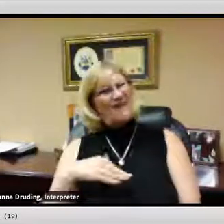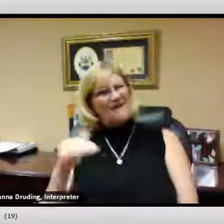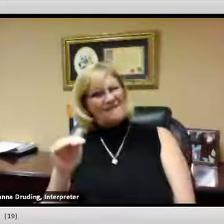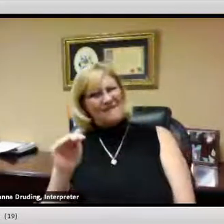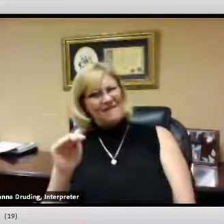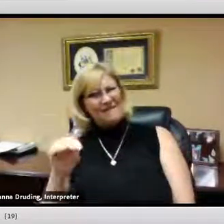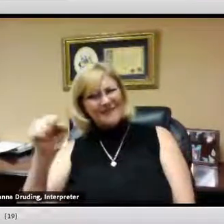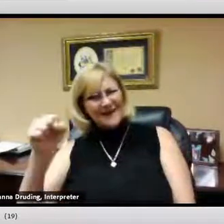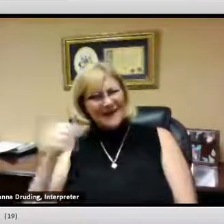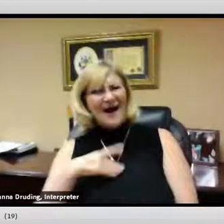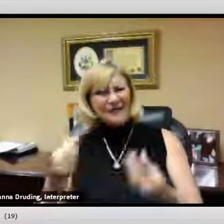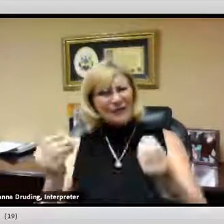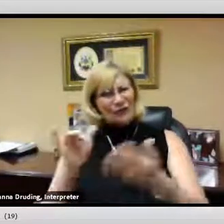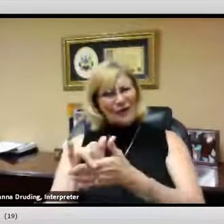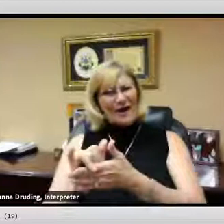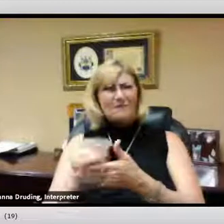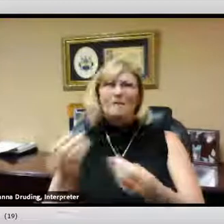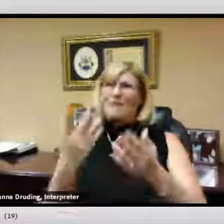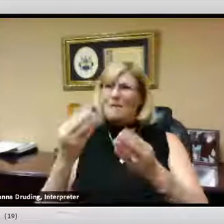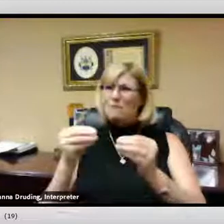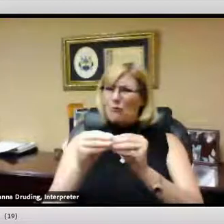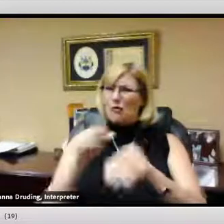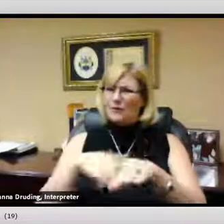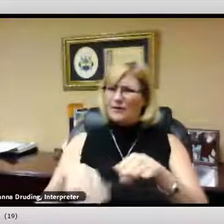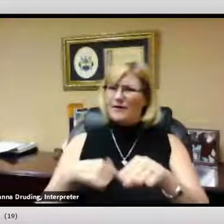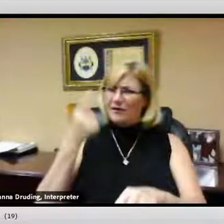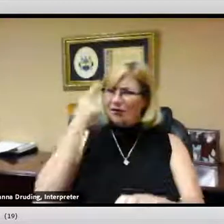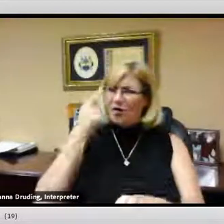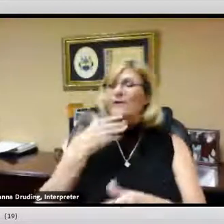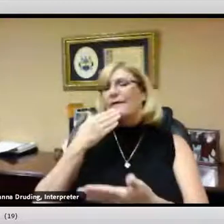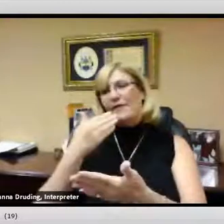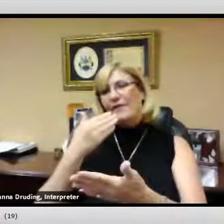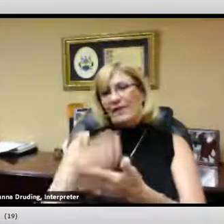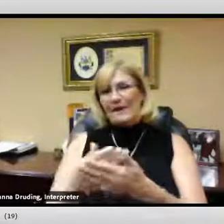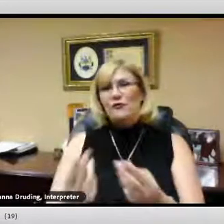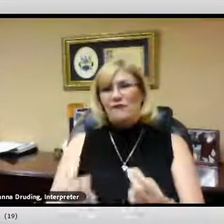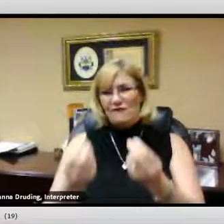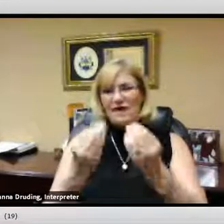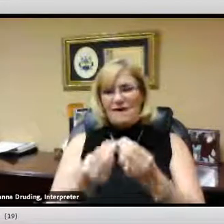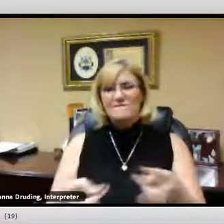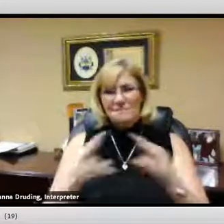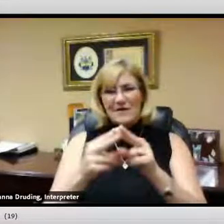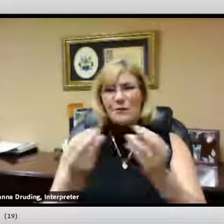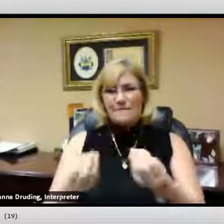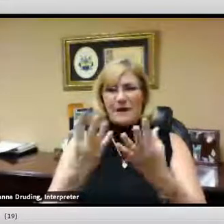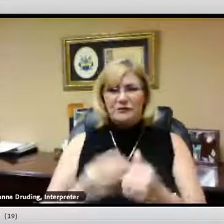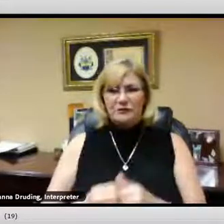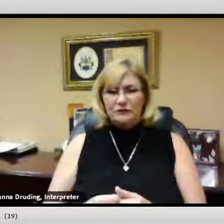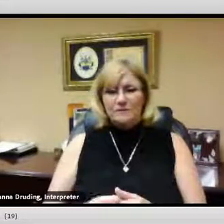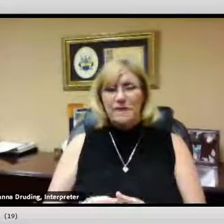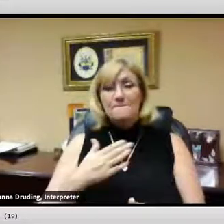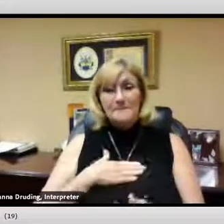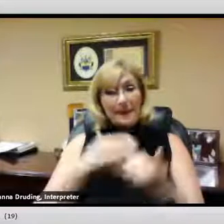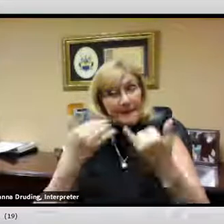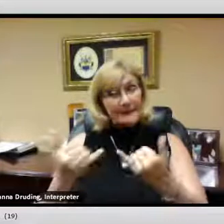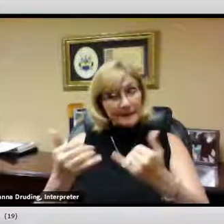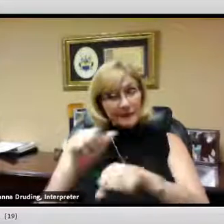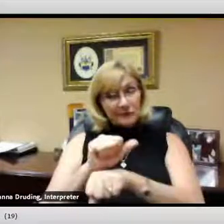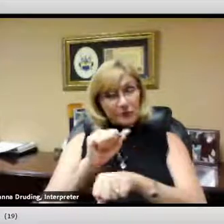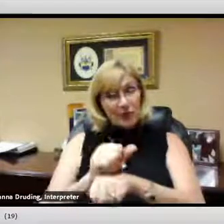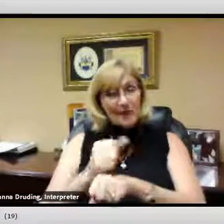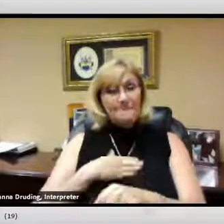I do a lot more of that. All right, that's good. Thank you very much. So my current job, my